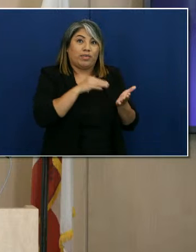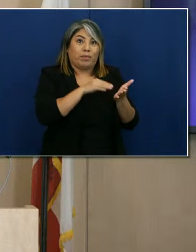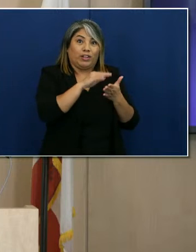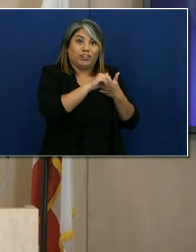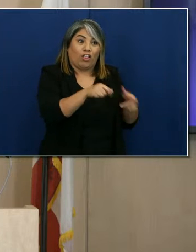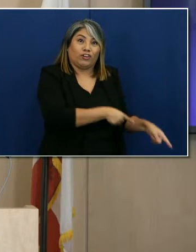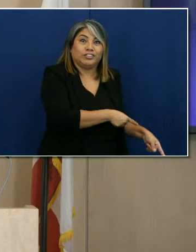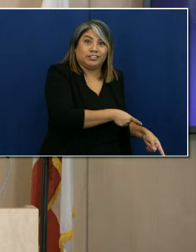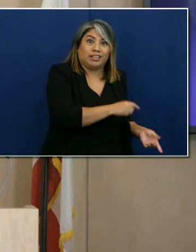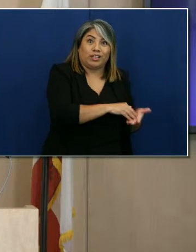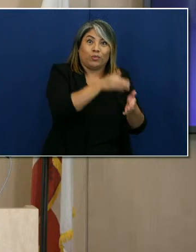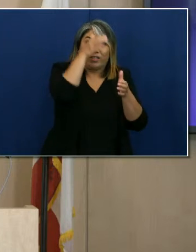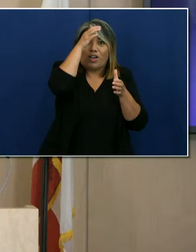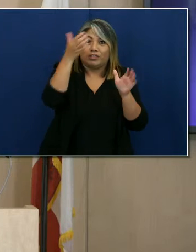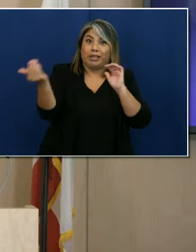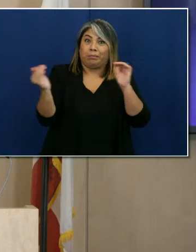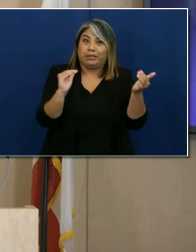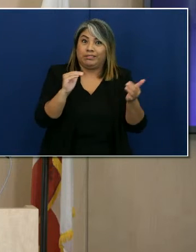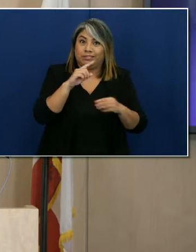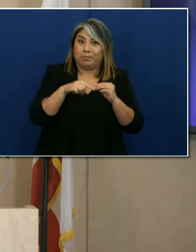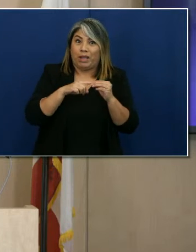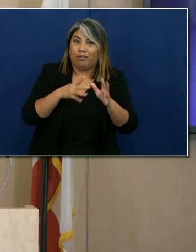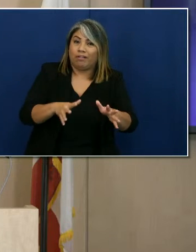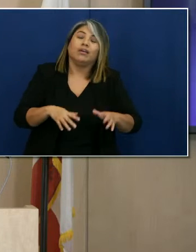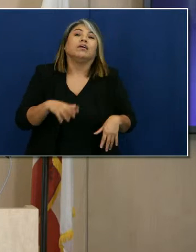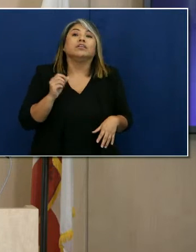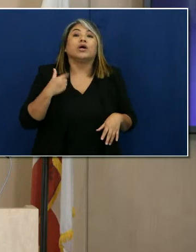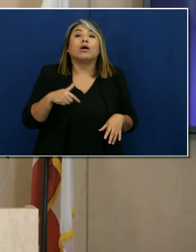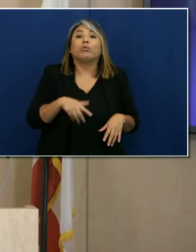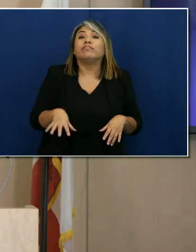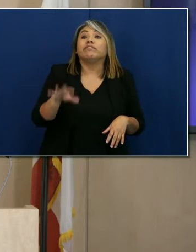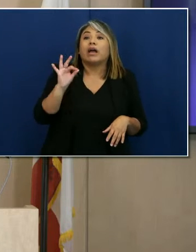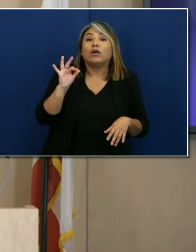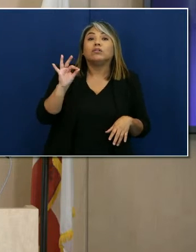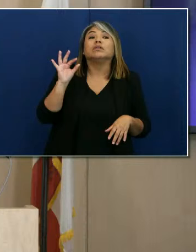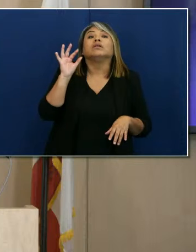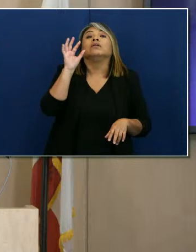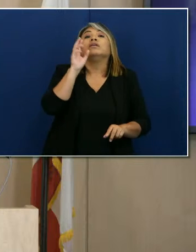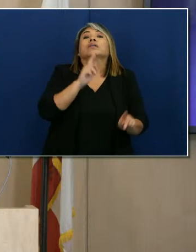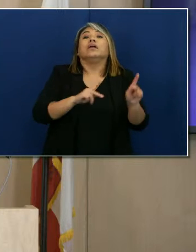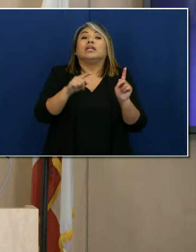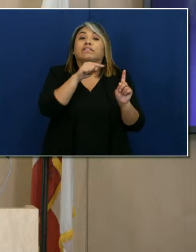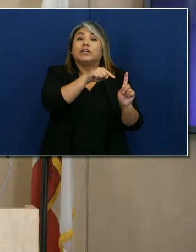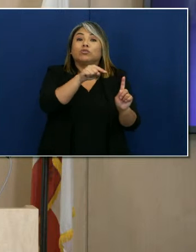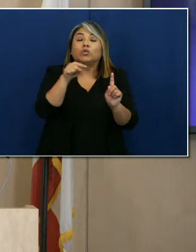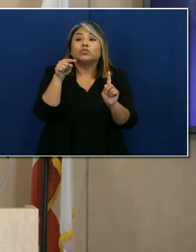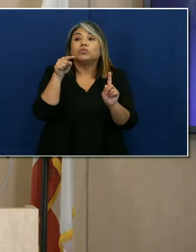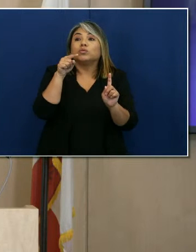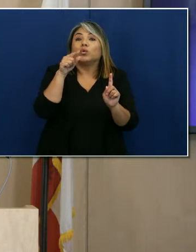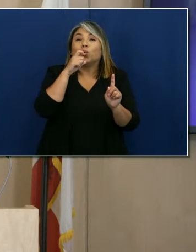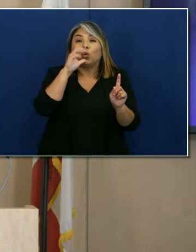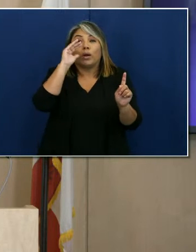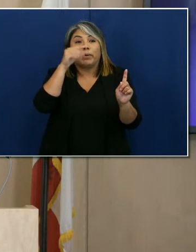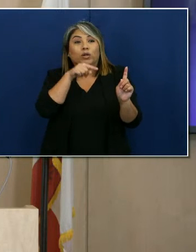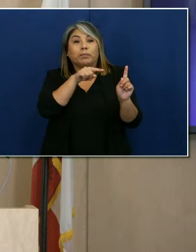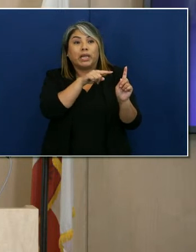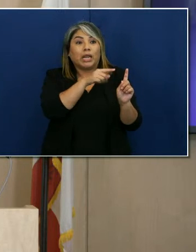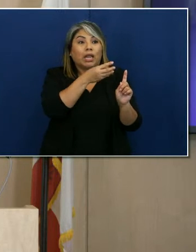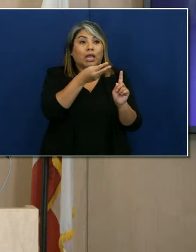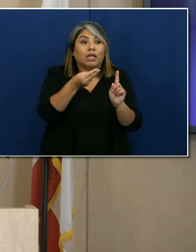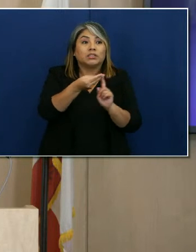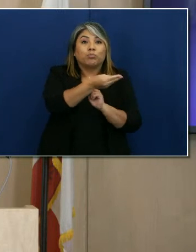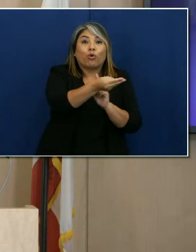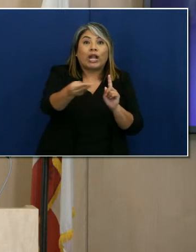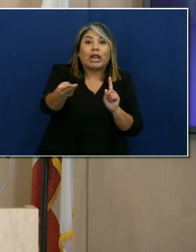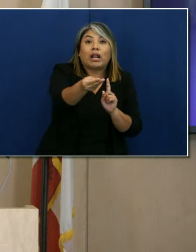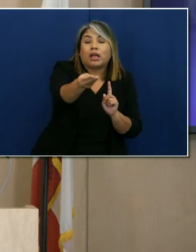this concept is all about. And have we found individuals who appear to be spreading a lot? We